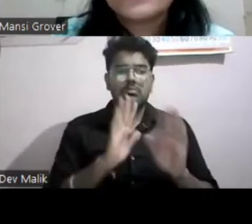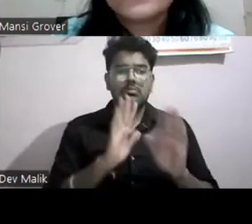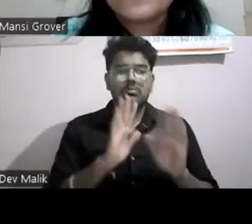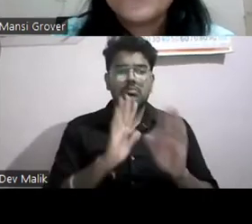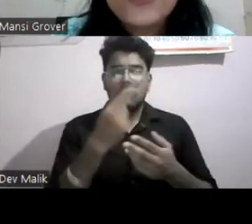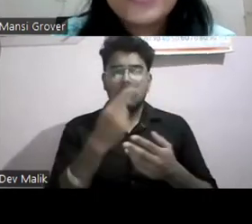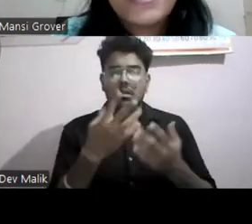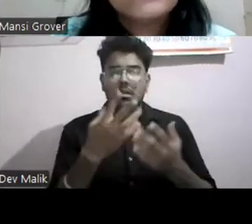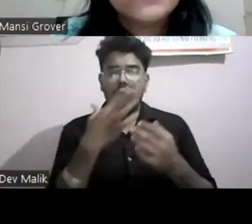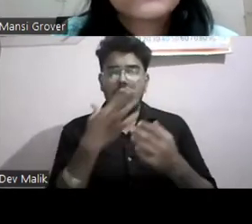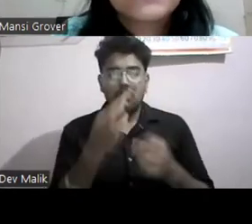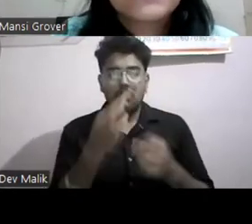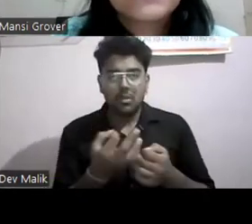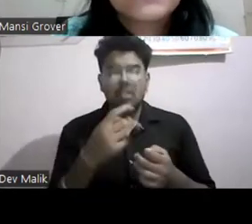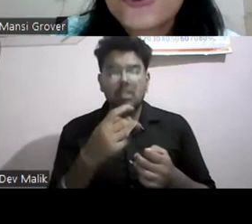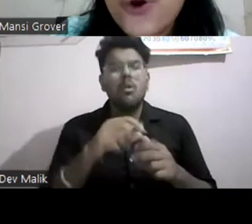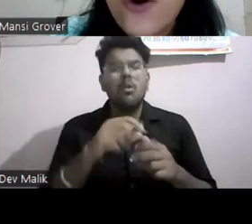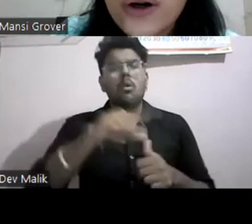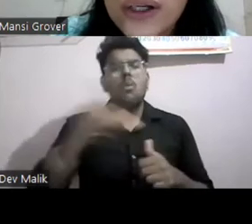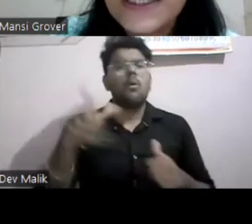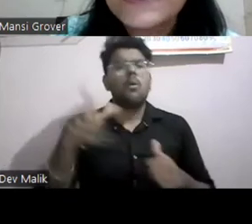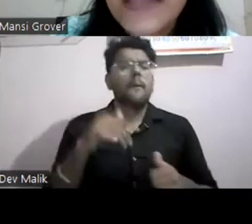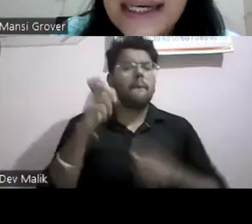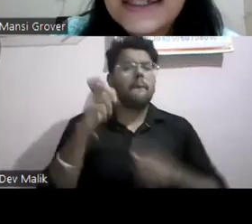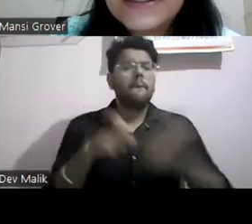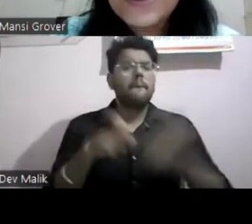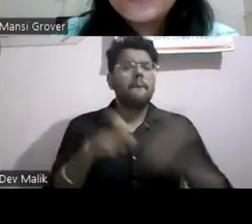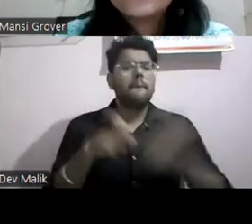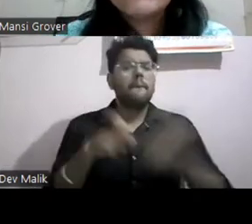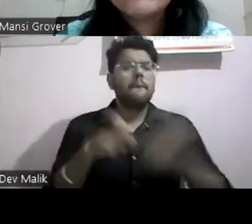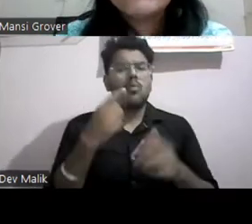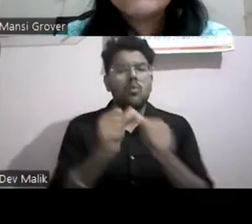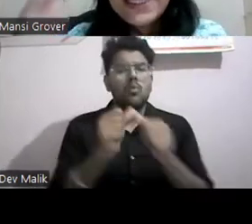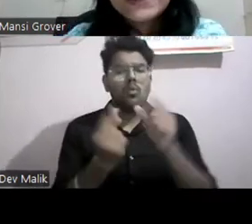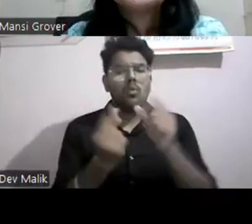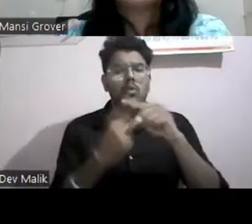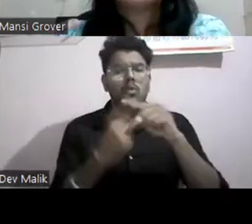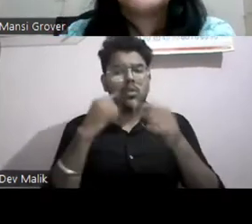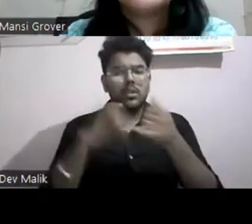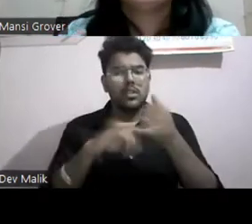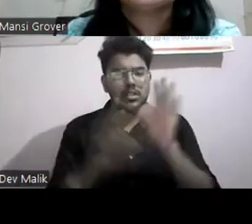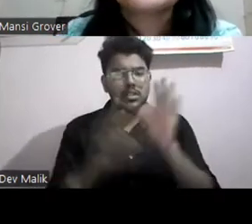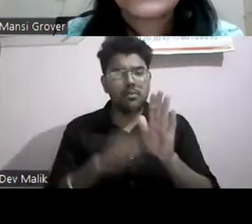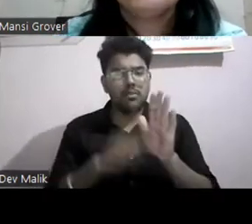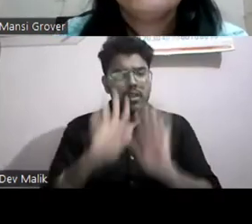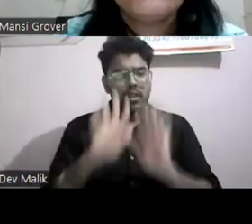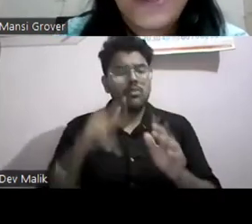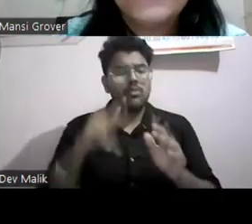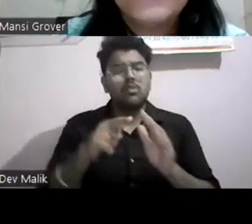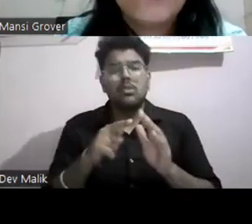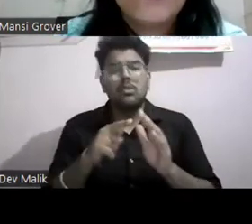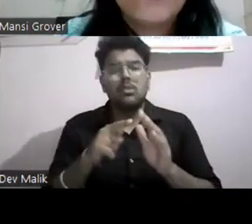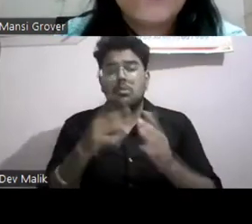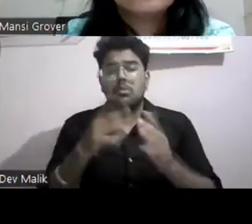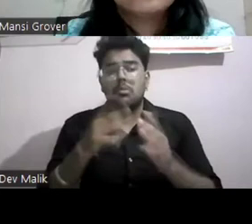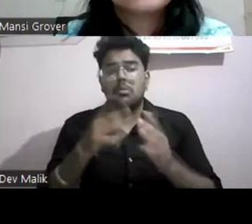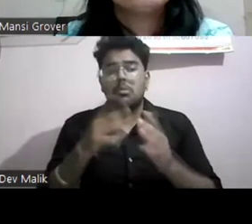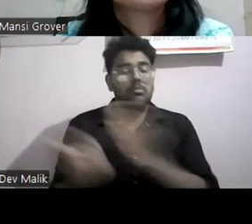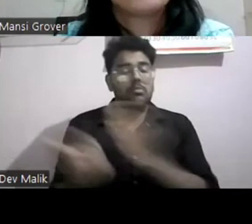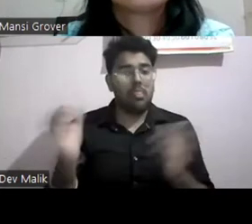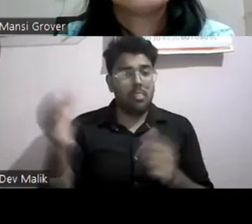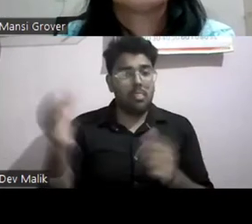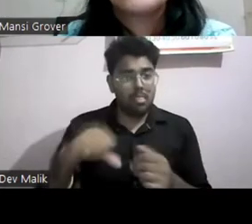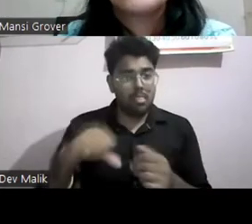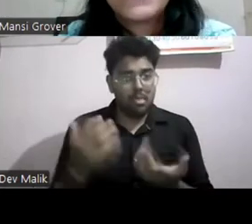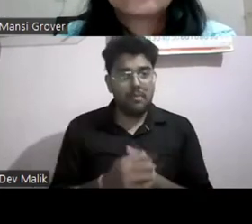with autism would have these kind of extraordinary talents. So when you bring in this kind of idea of, you know,